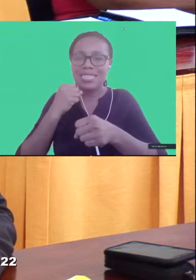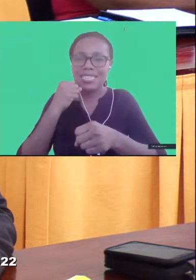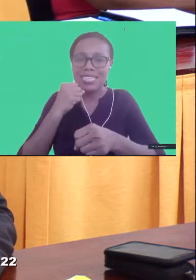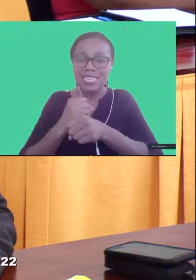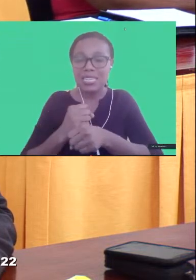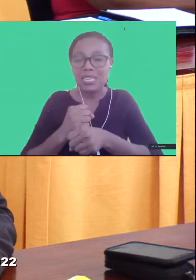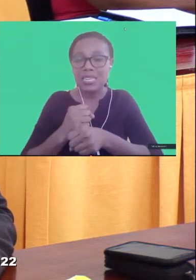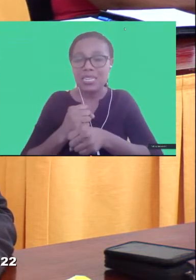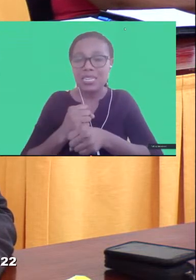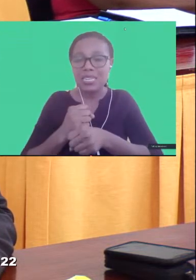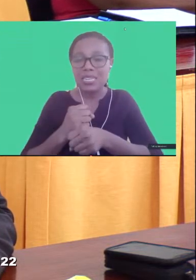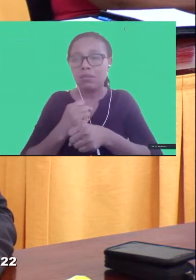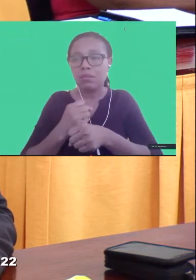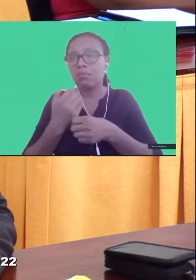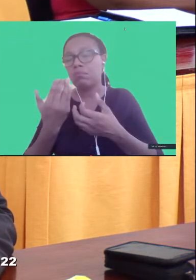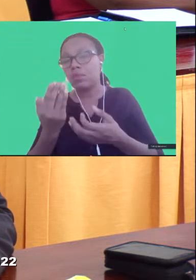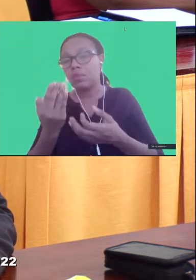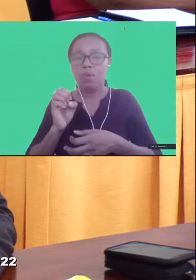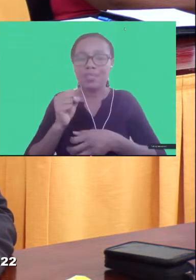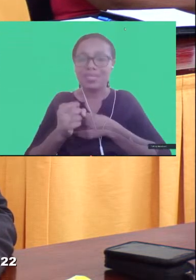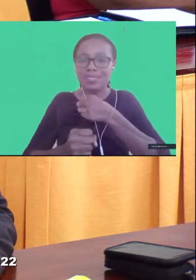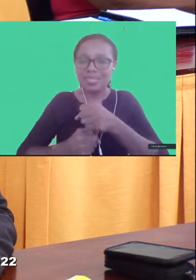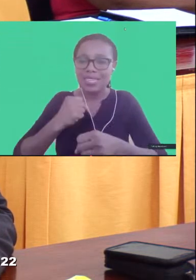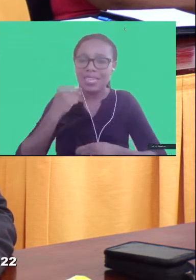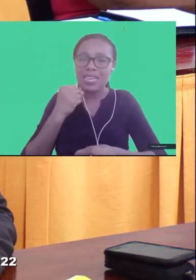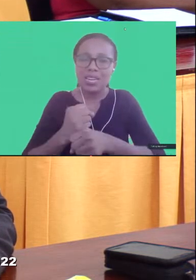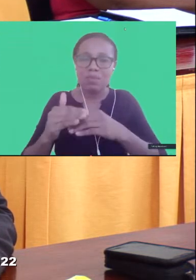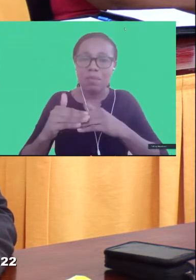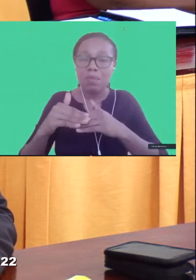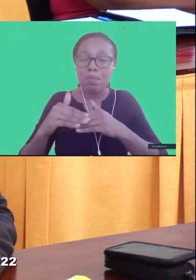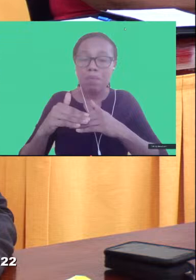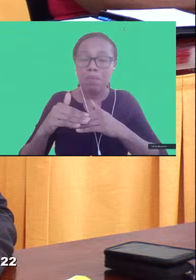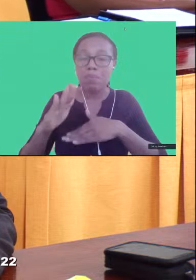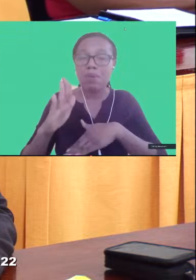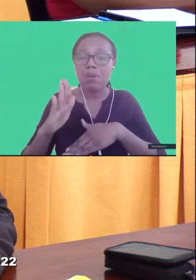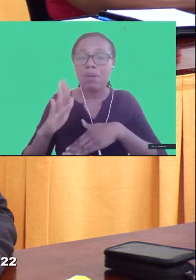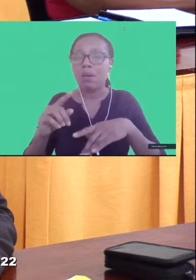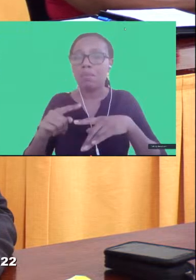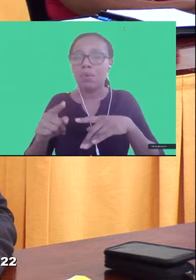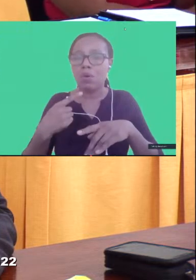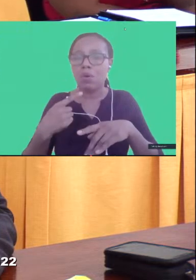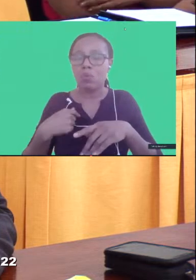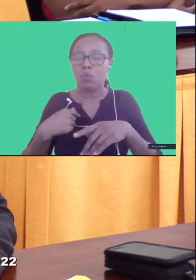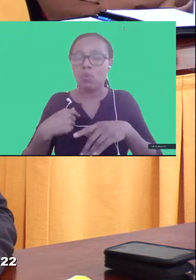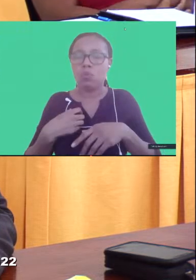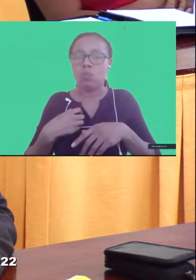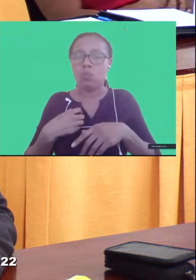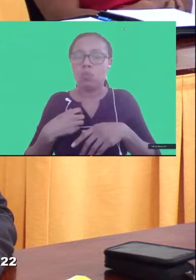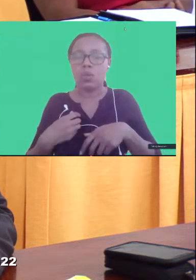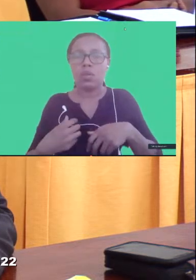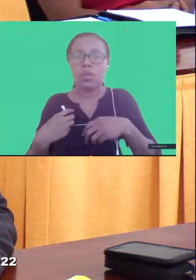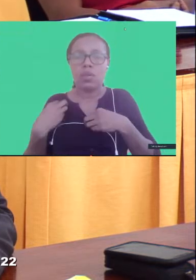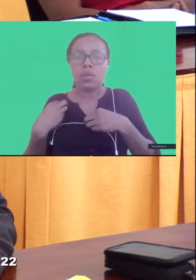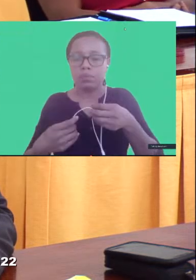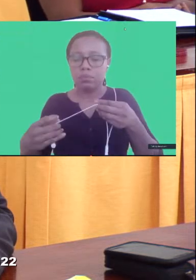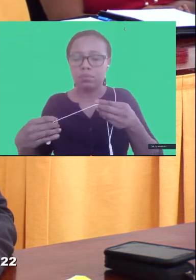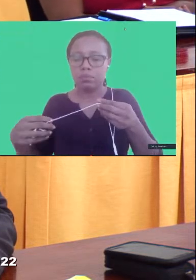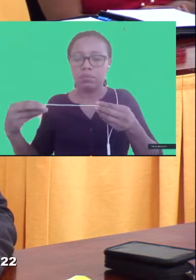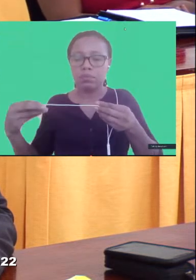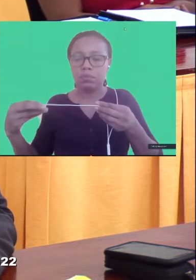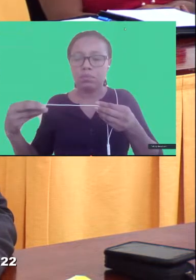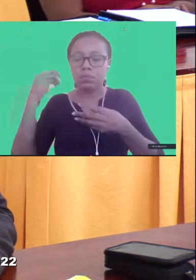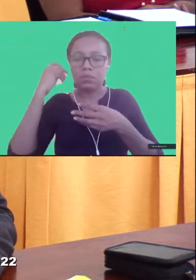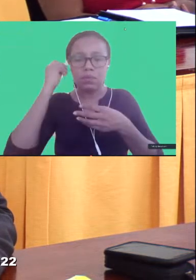in 11 years. And the Leader of the Opposition is entirely right when he says that the skill sets that are required to